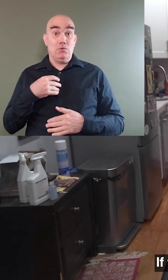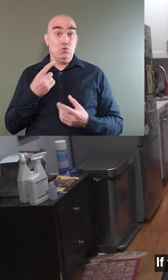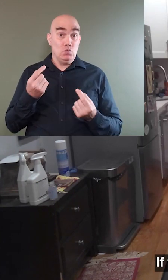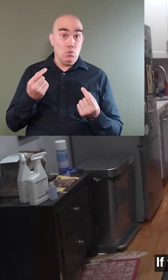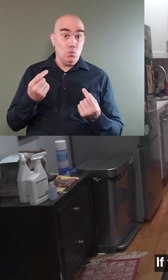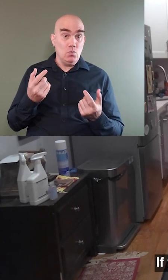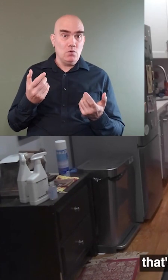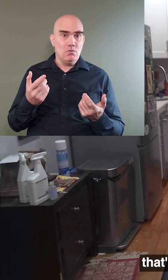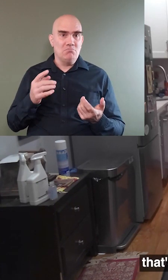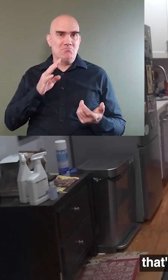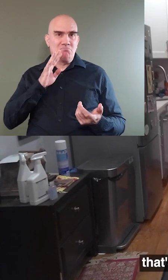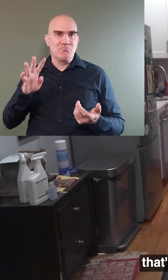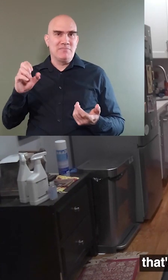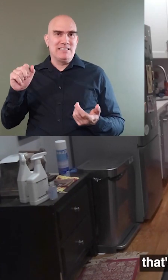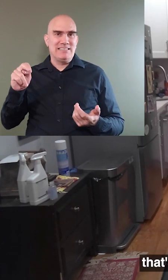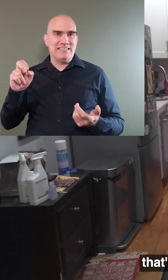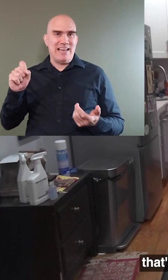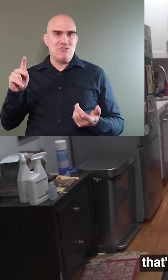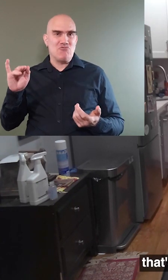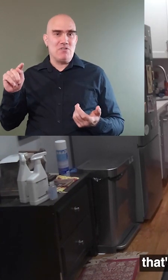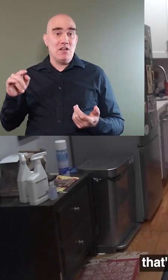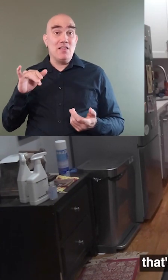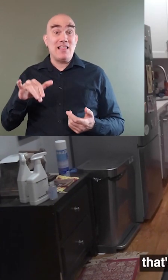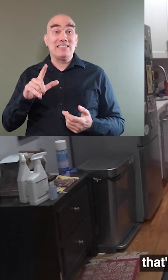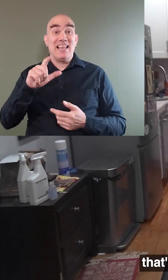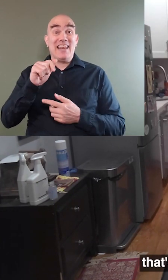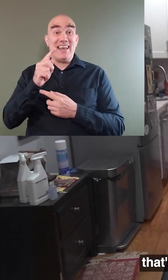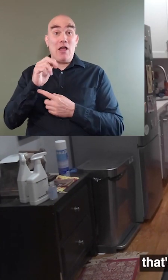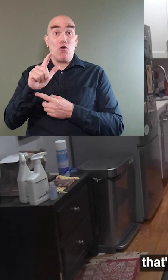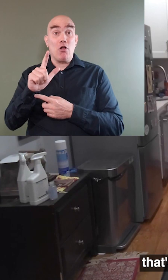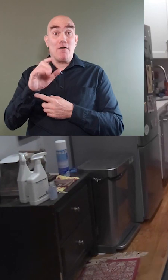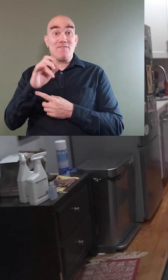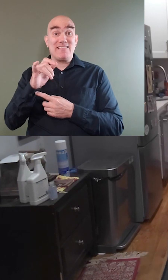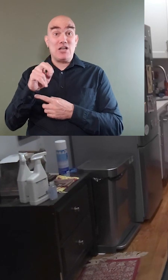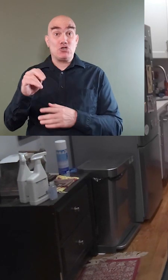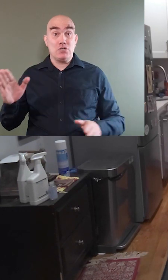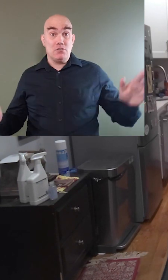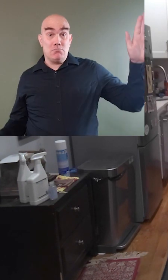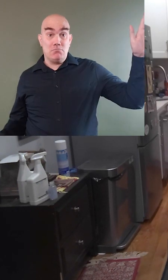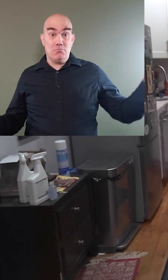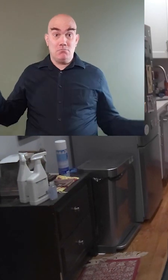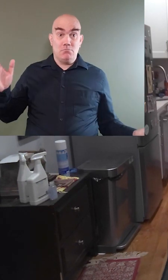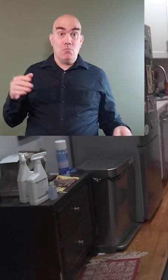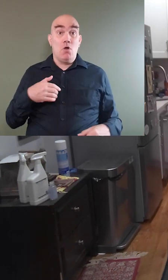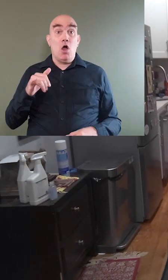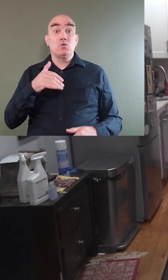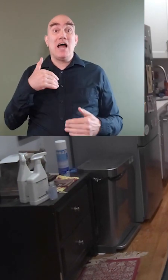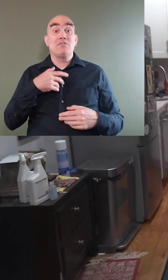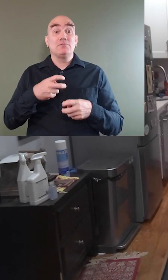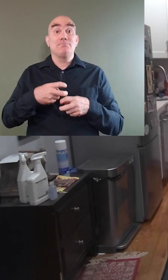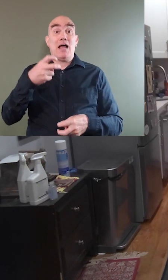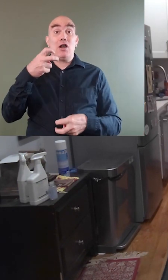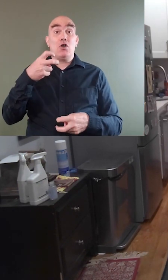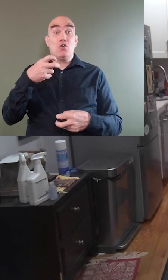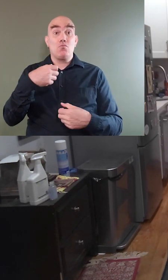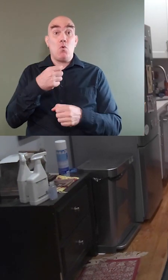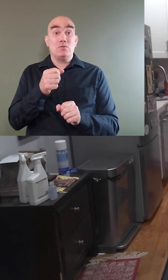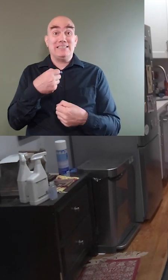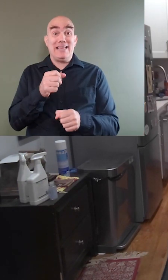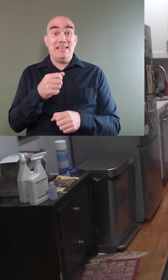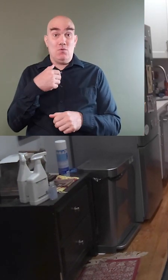cumbrous side, that's lateral flexion of the spine. We also have spinal rotation. We